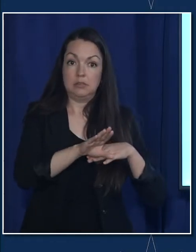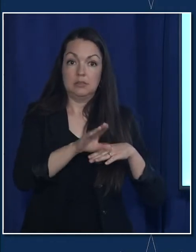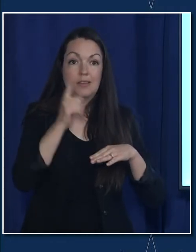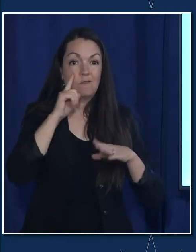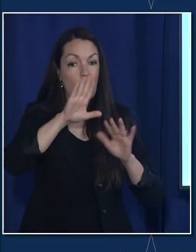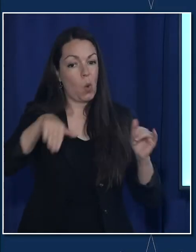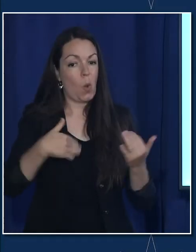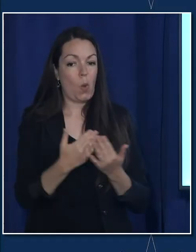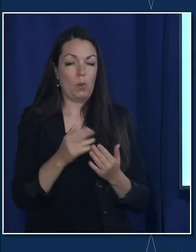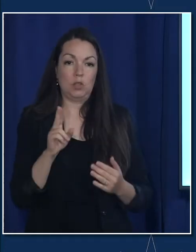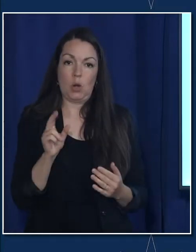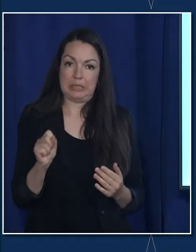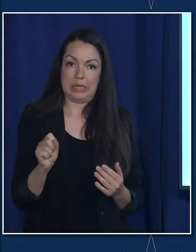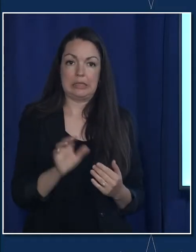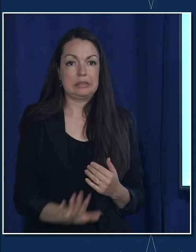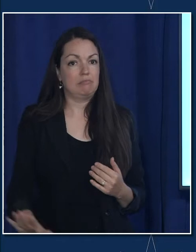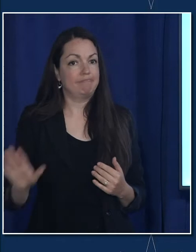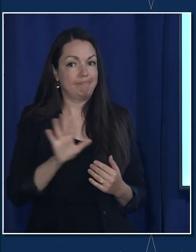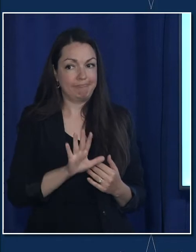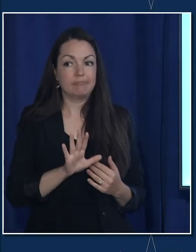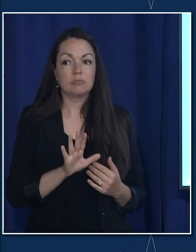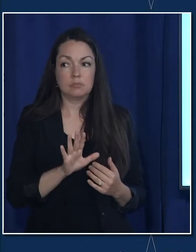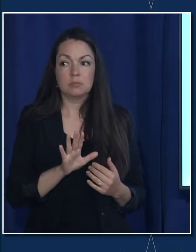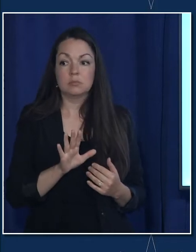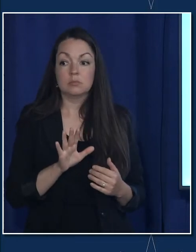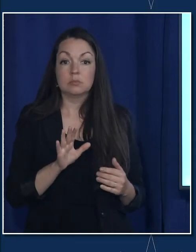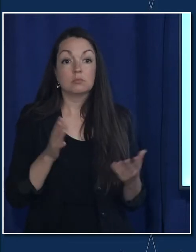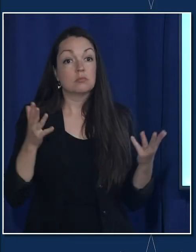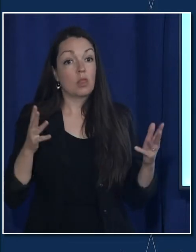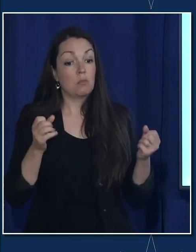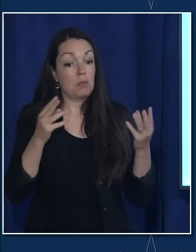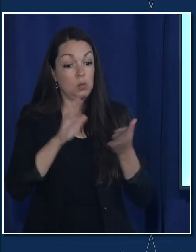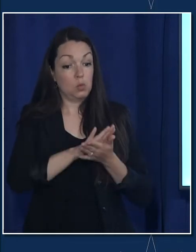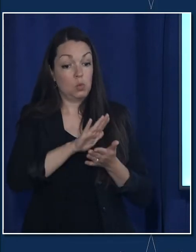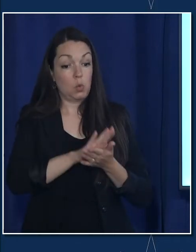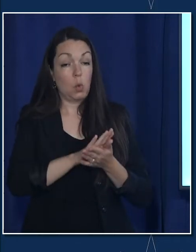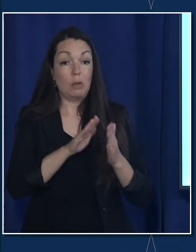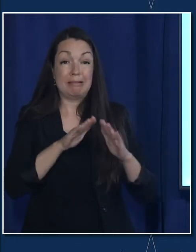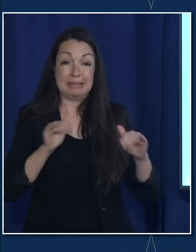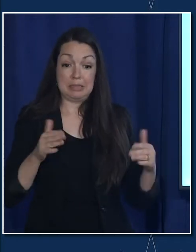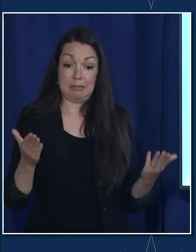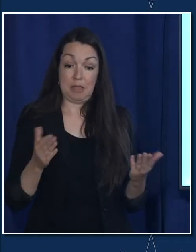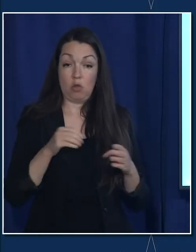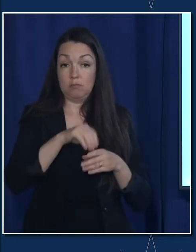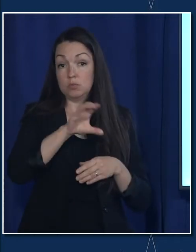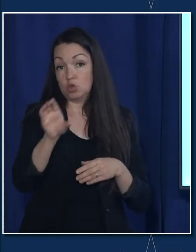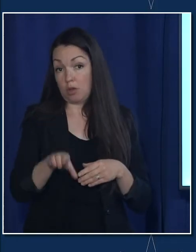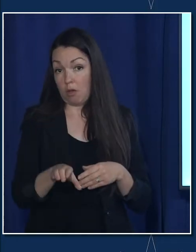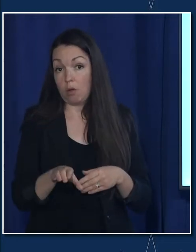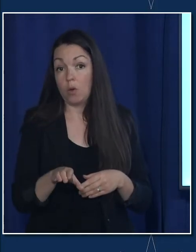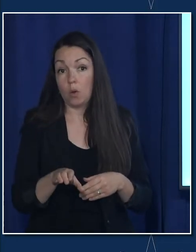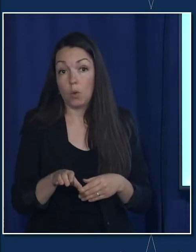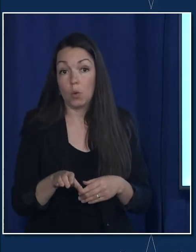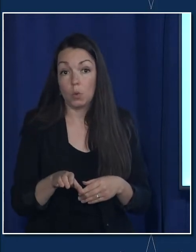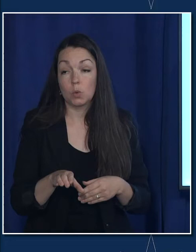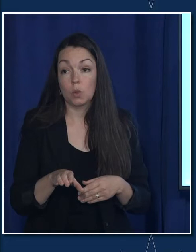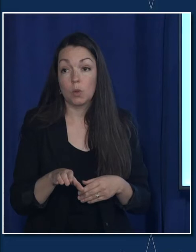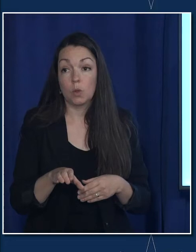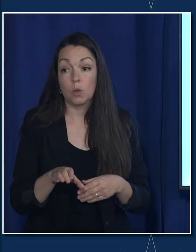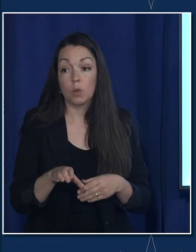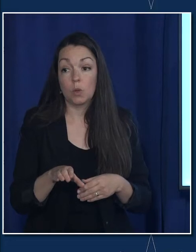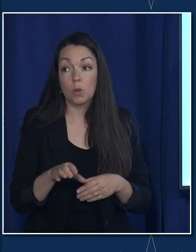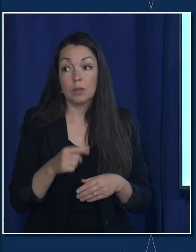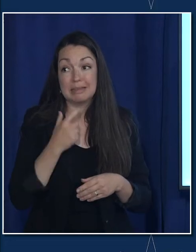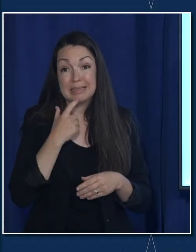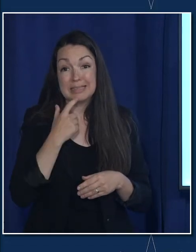whole country. There are already many school systems here in the Chicago area that have,